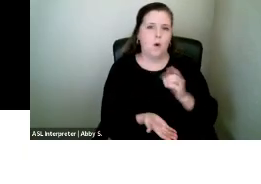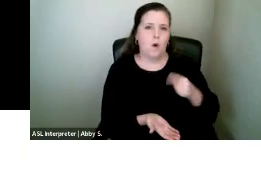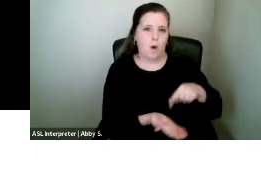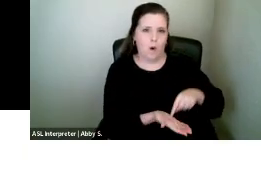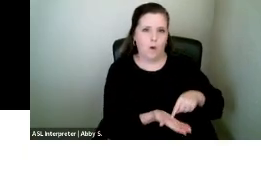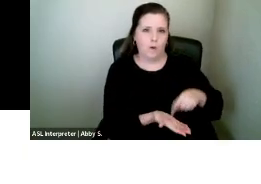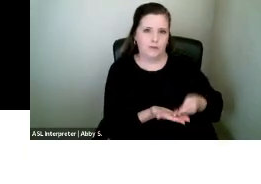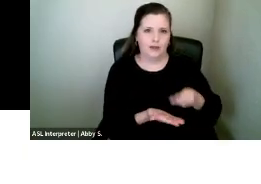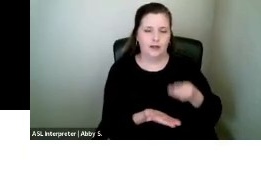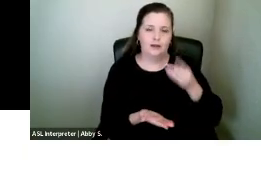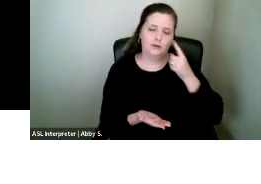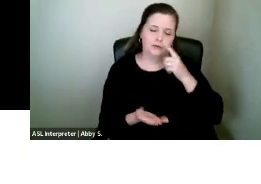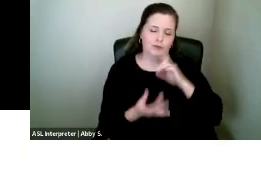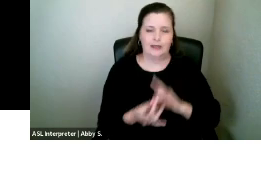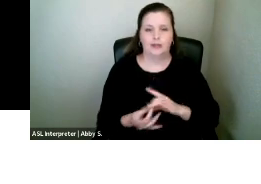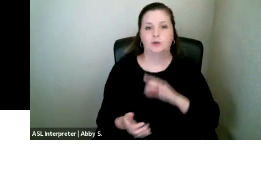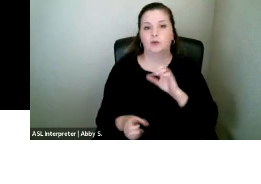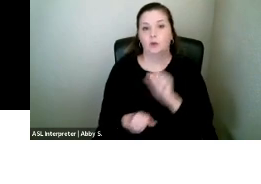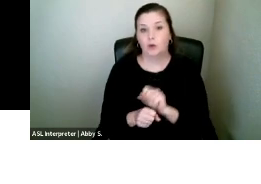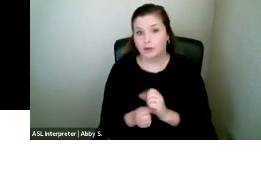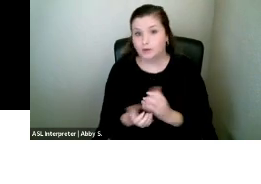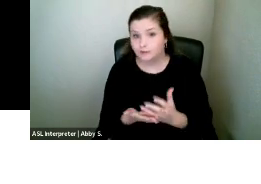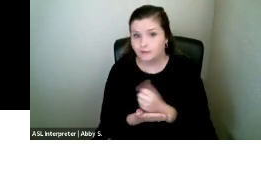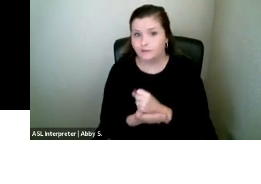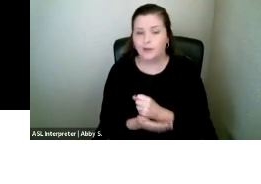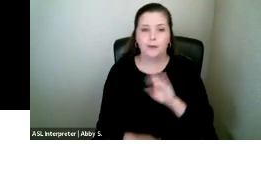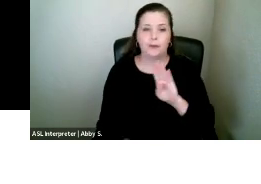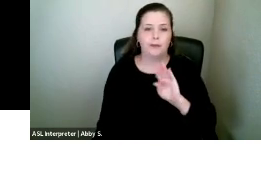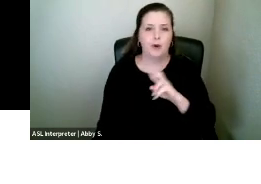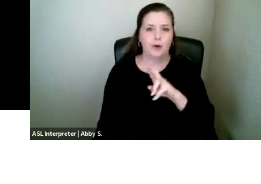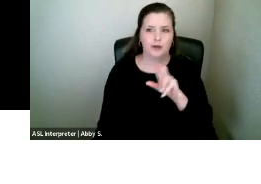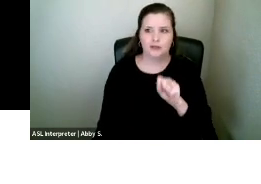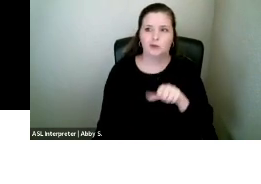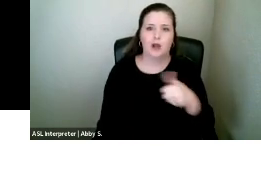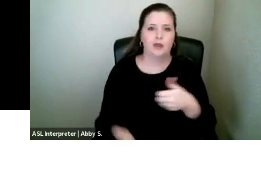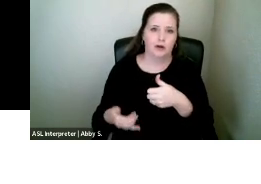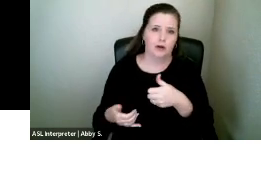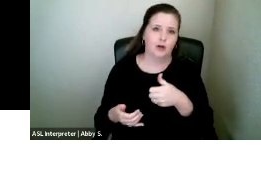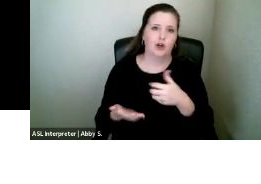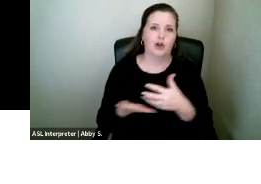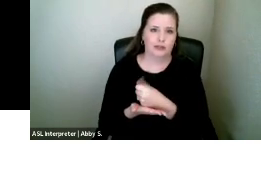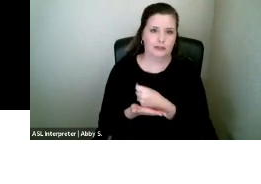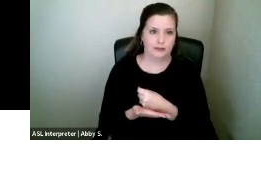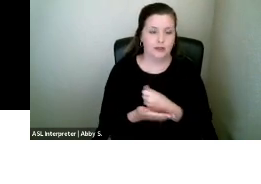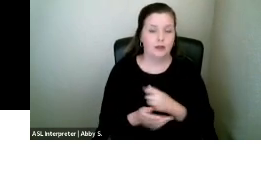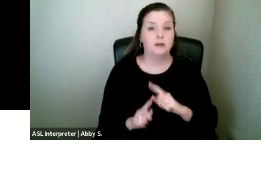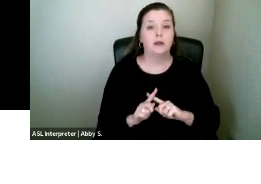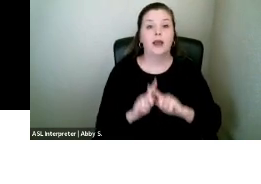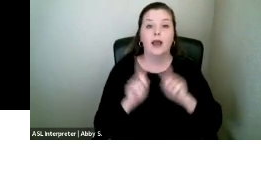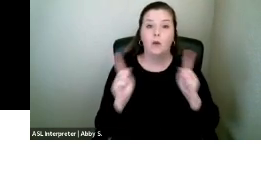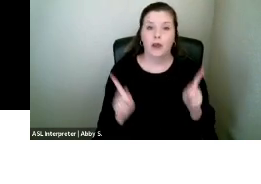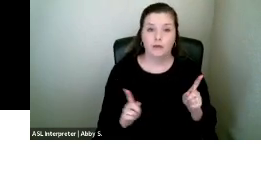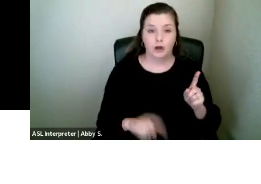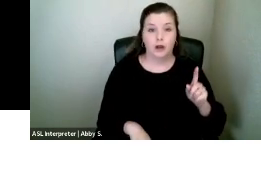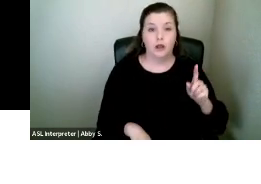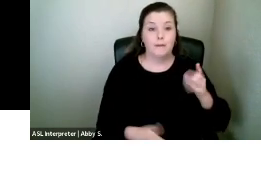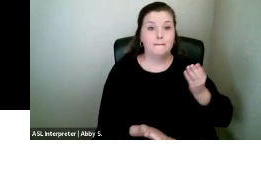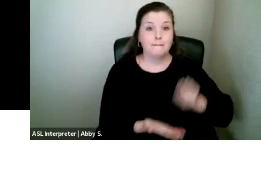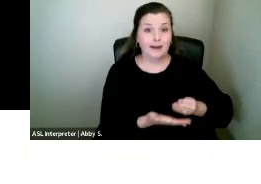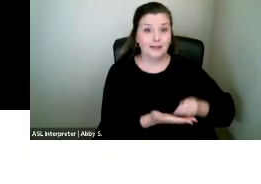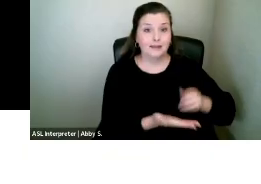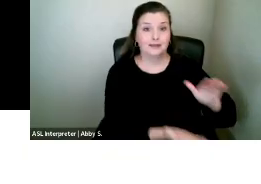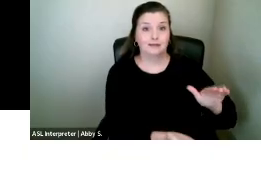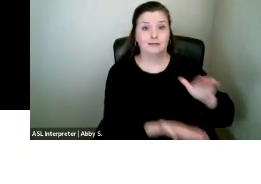earnings. However, disaster grants or awards are not taxable, which means you don't need to